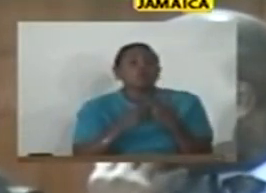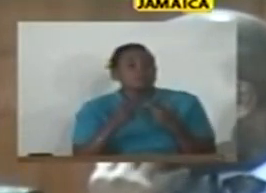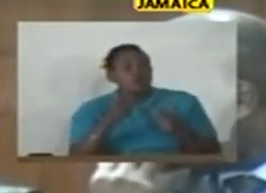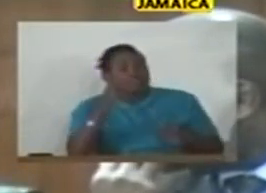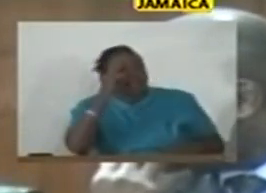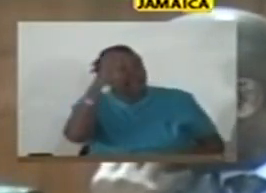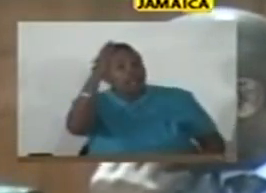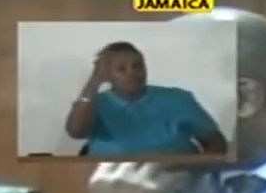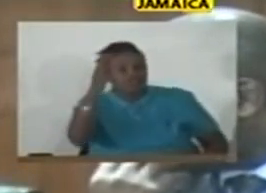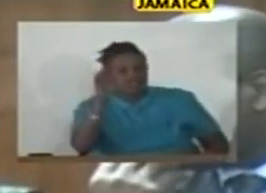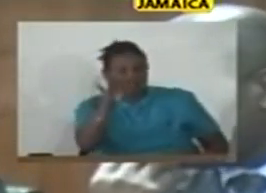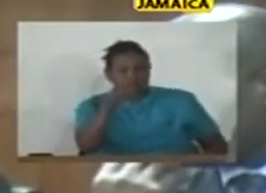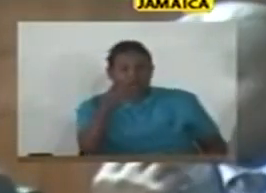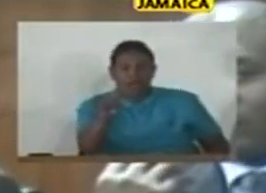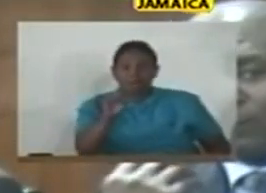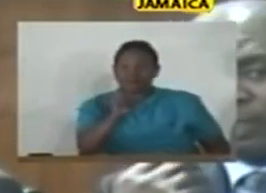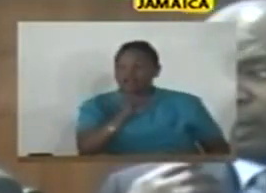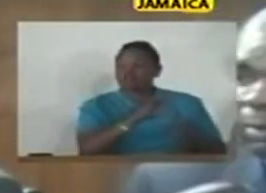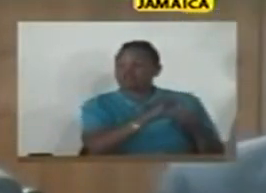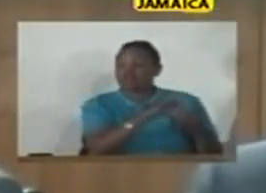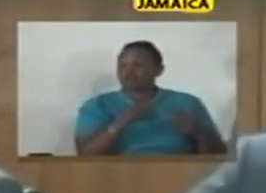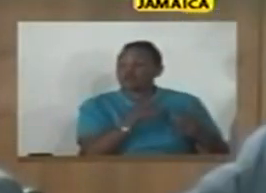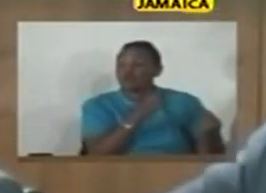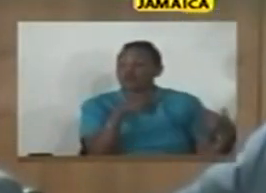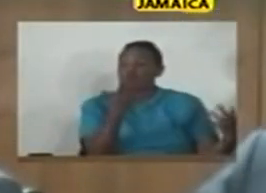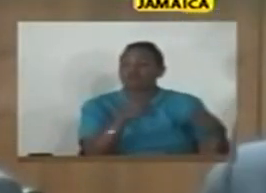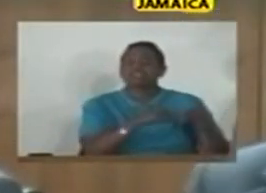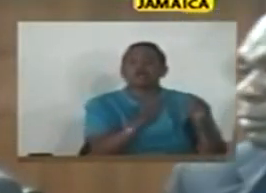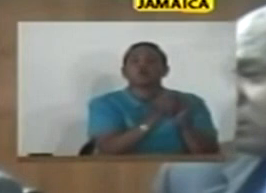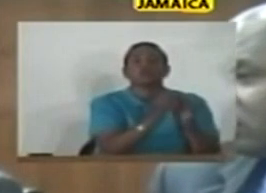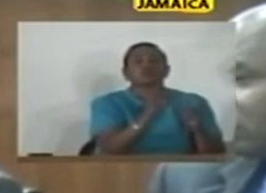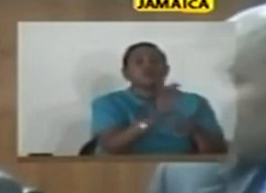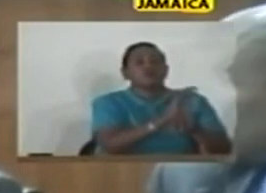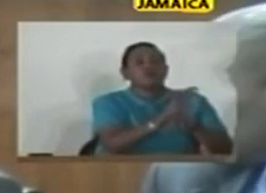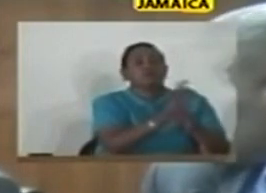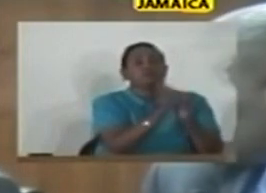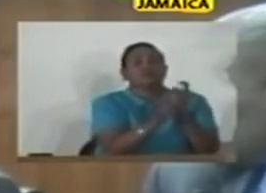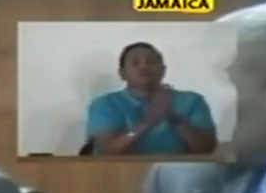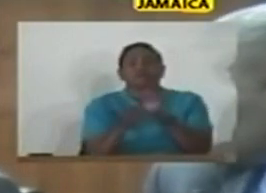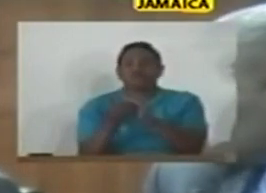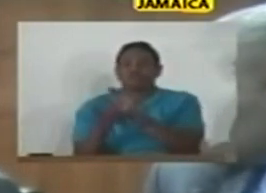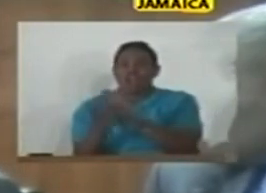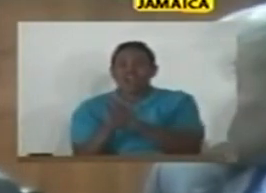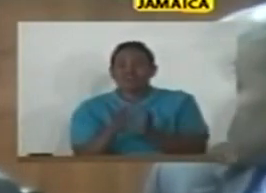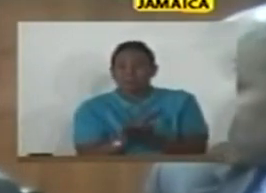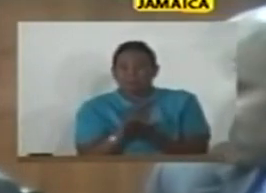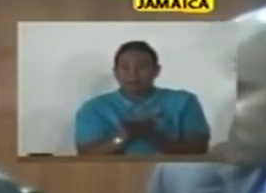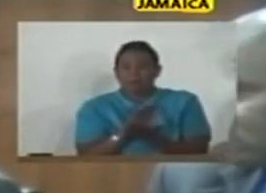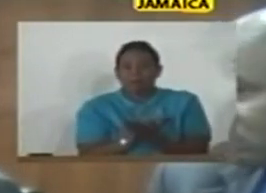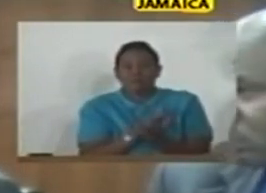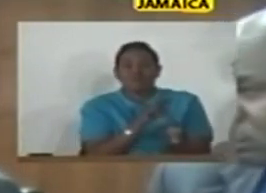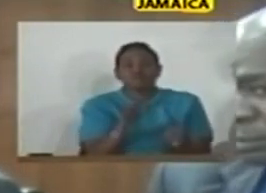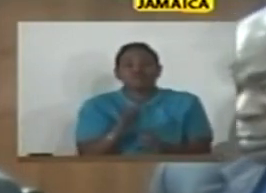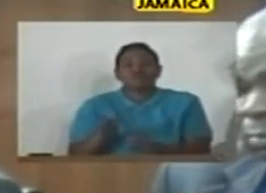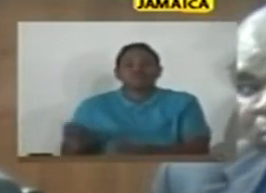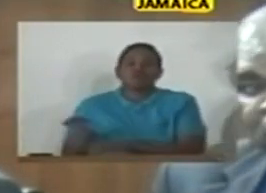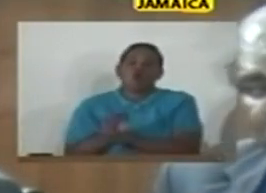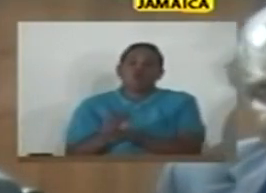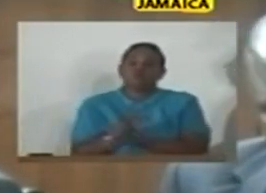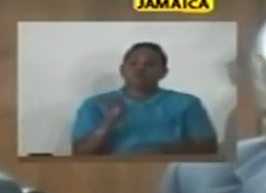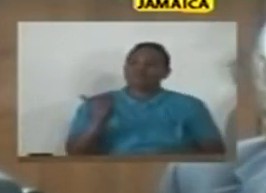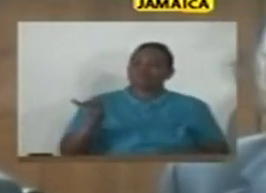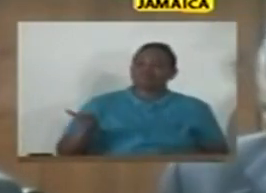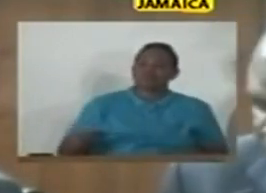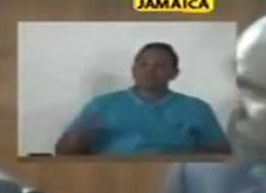innovation. In this regard, we have started with the digitization of records across the ministry. Mr. Speaker,